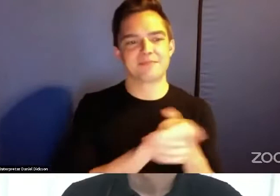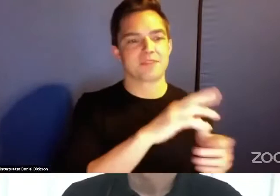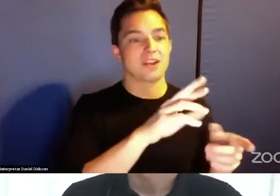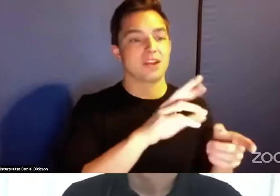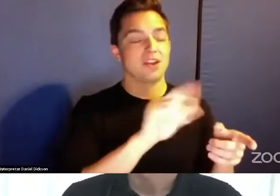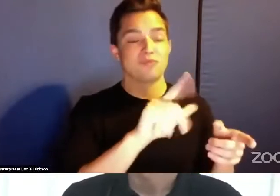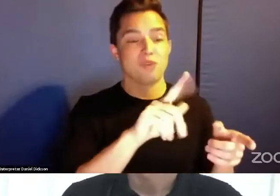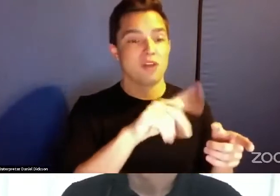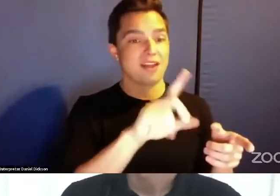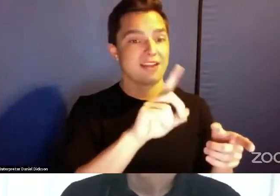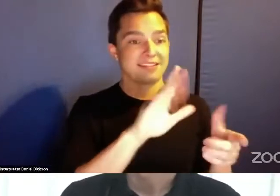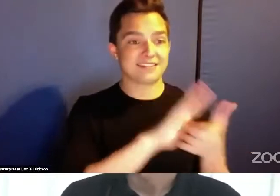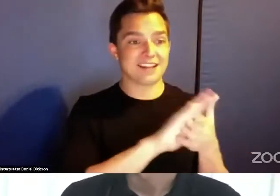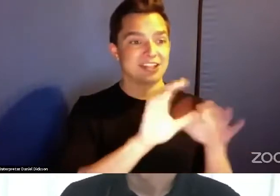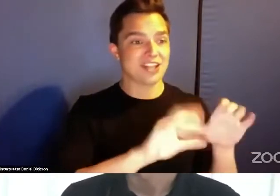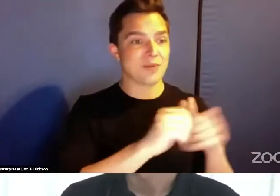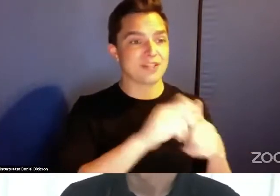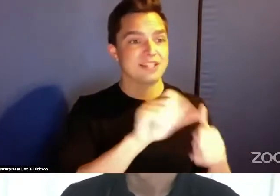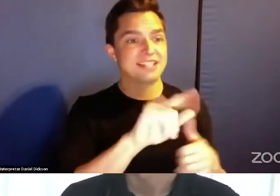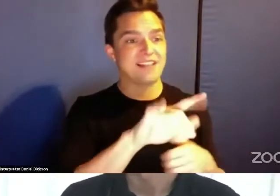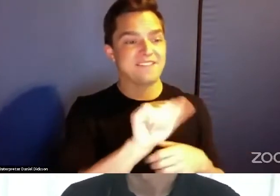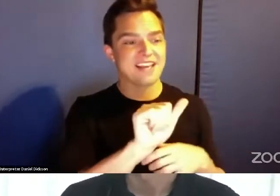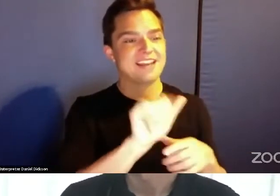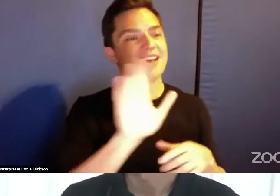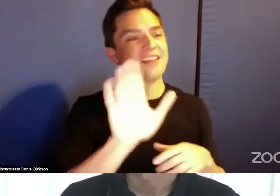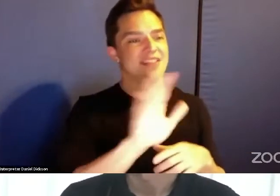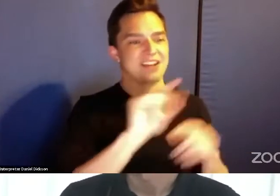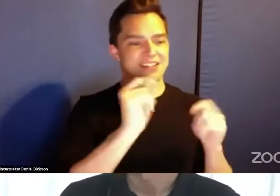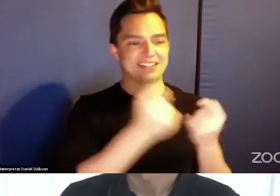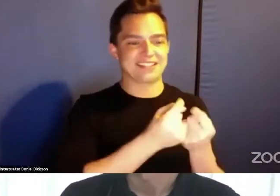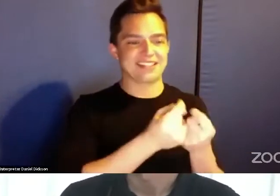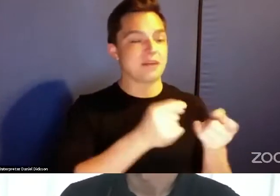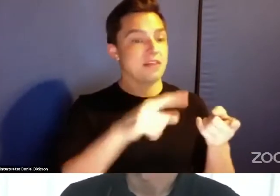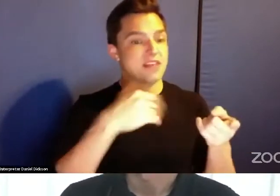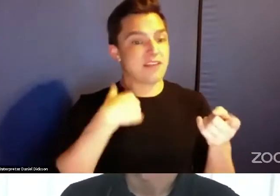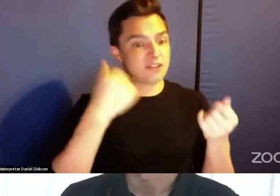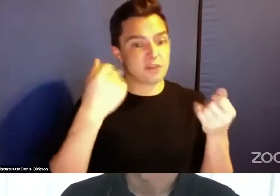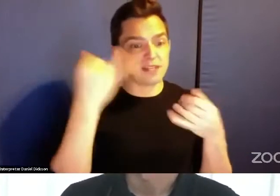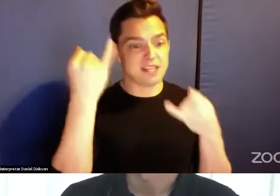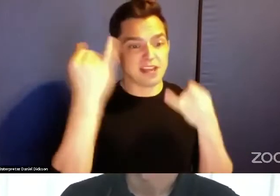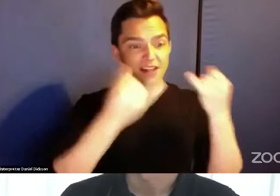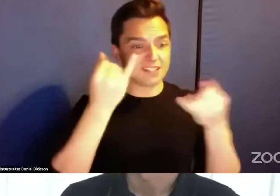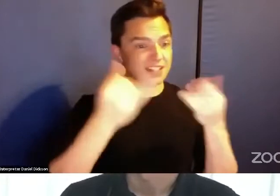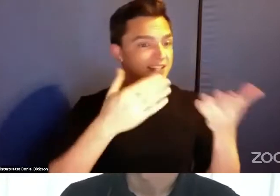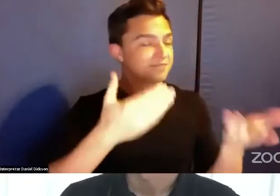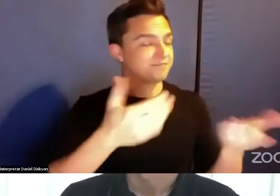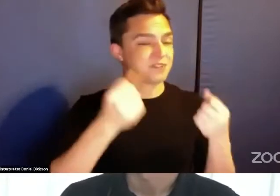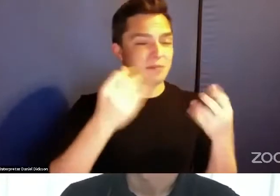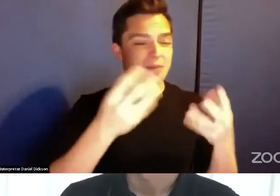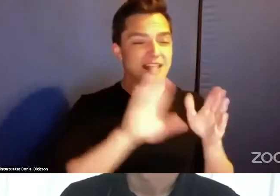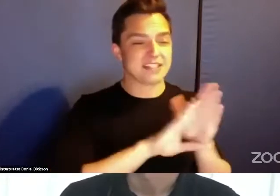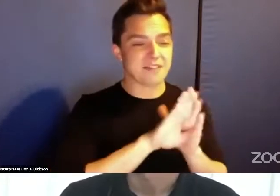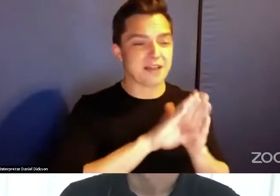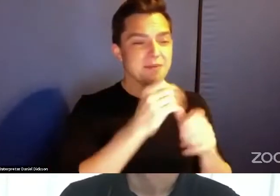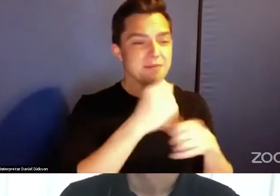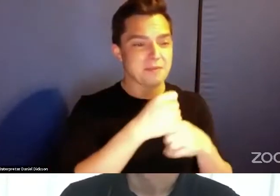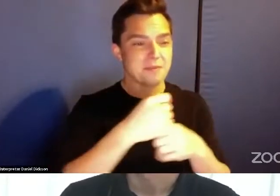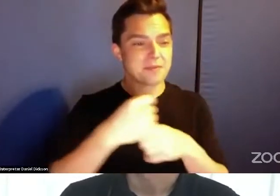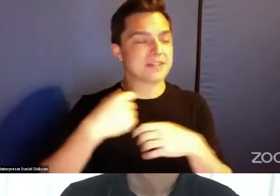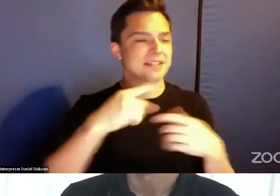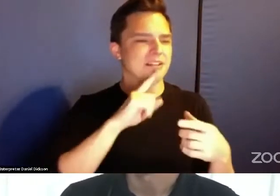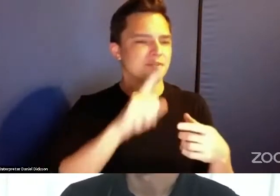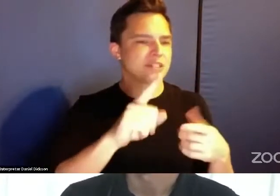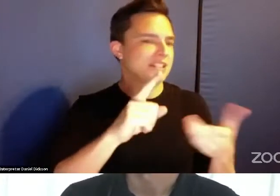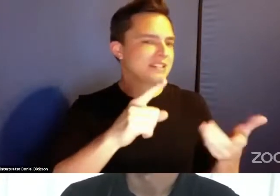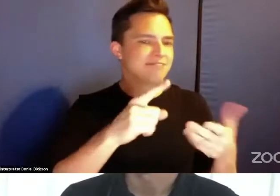team. They've got so many ideas, so many developments, and that really is the essence of CYBATHLON, is